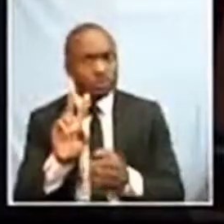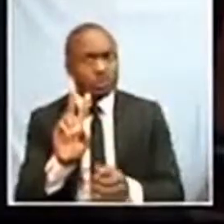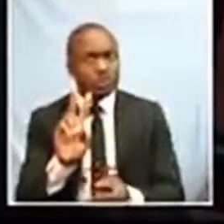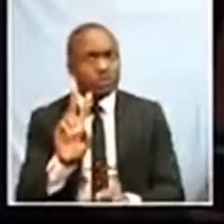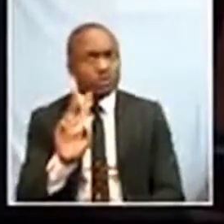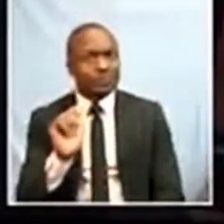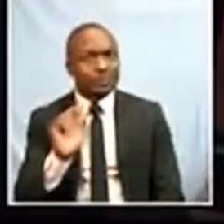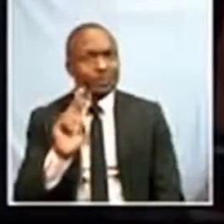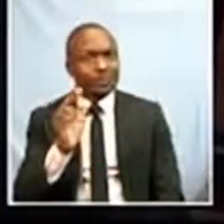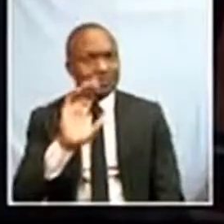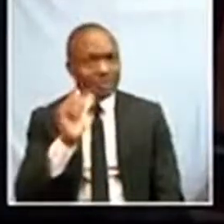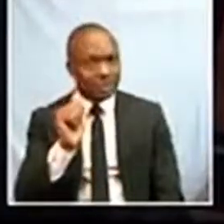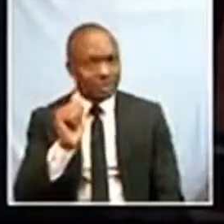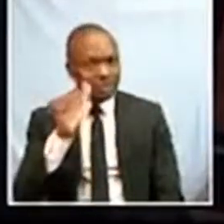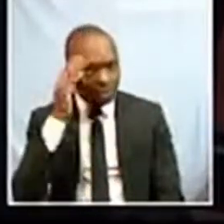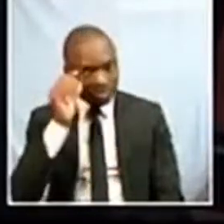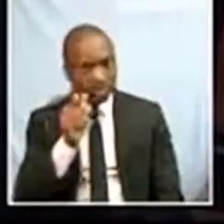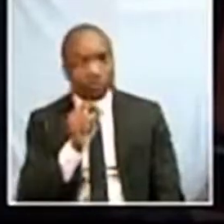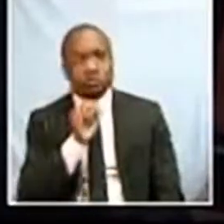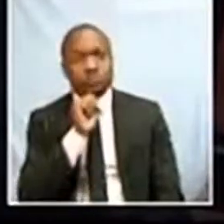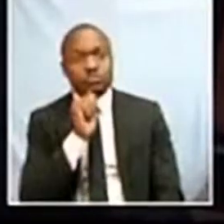direct?